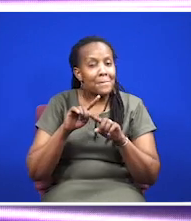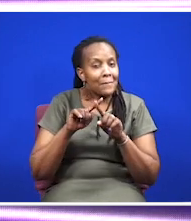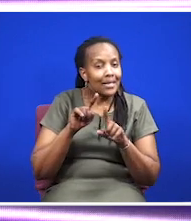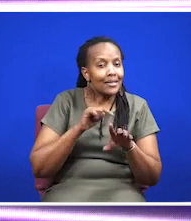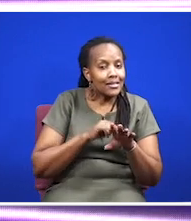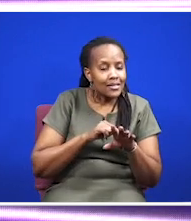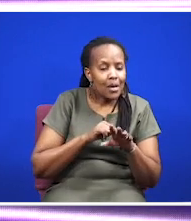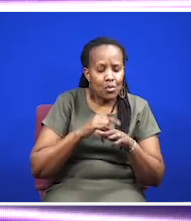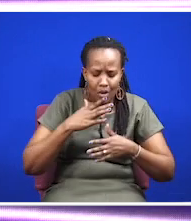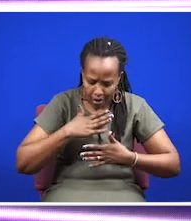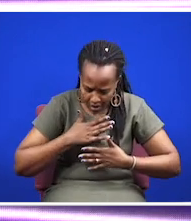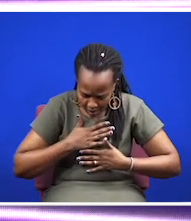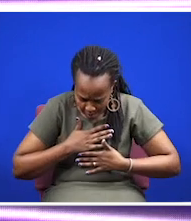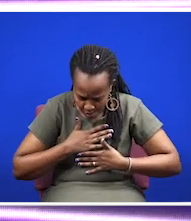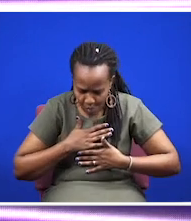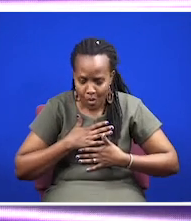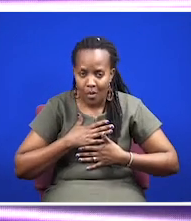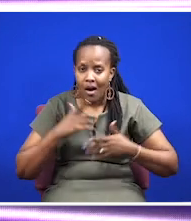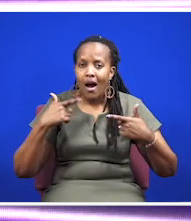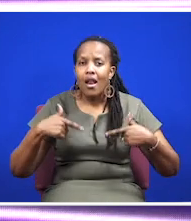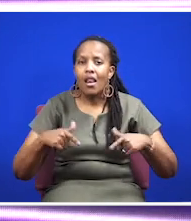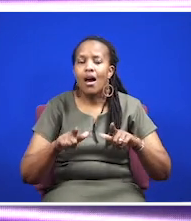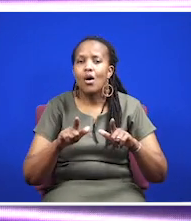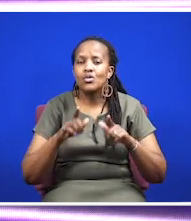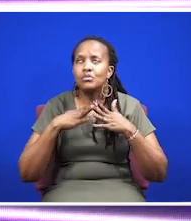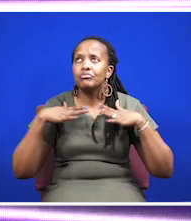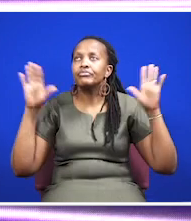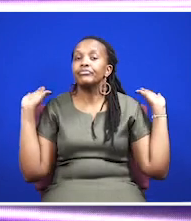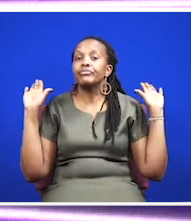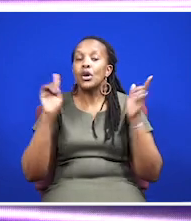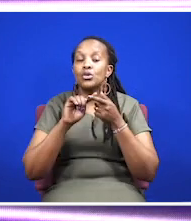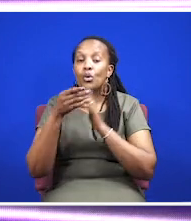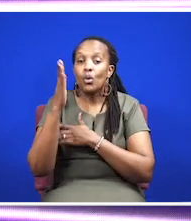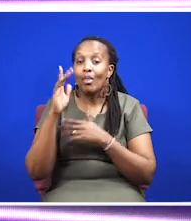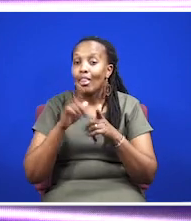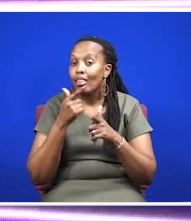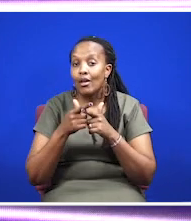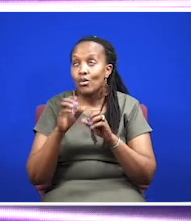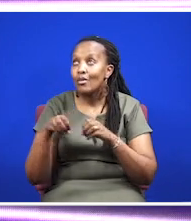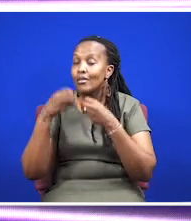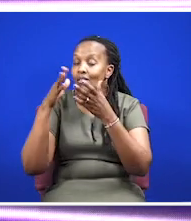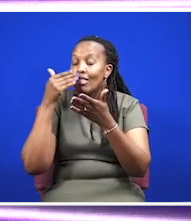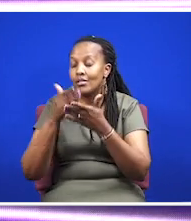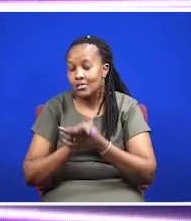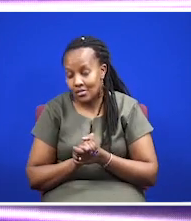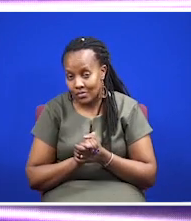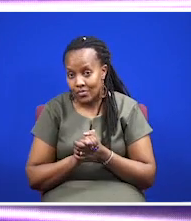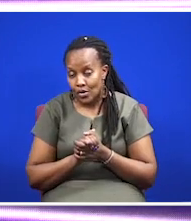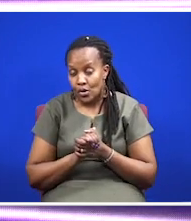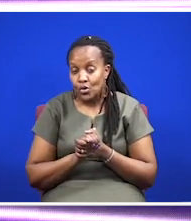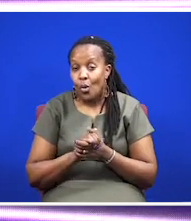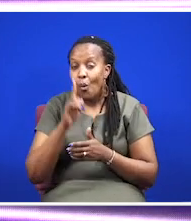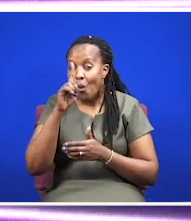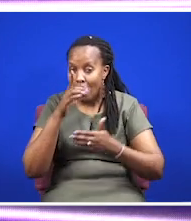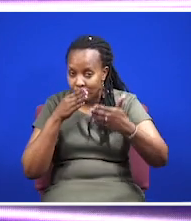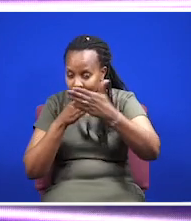allow yourself to be submitted to God, then you will give thanks. So pride is the first hindrance, and I